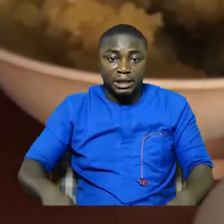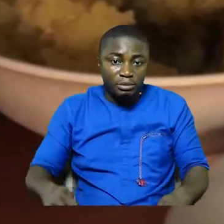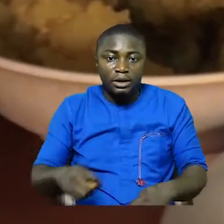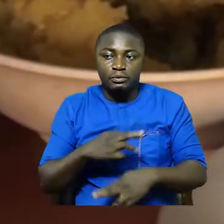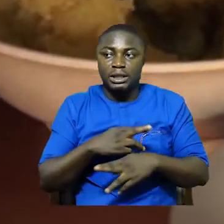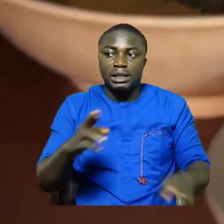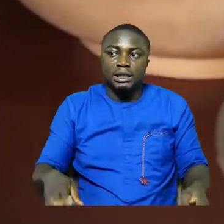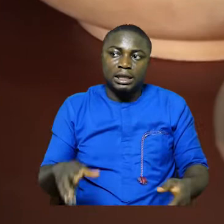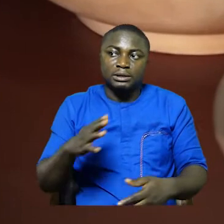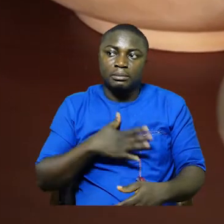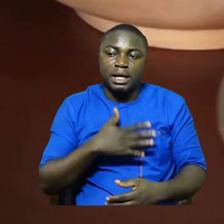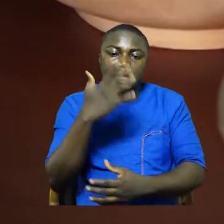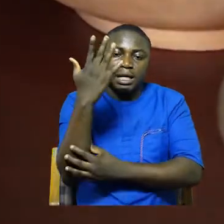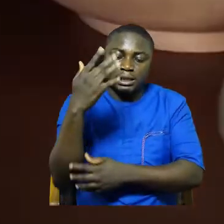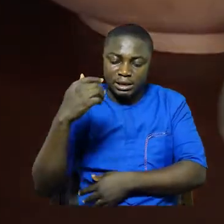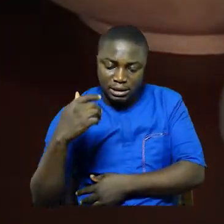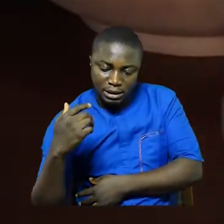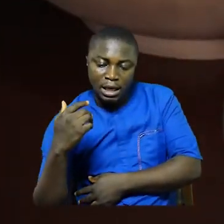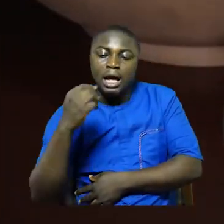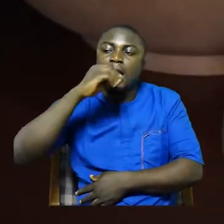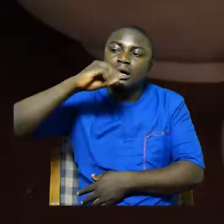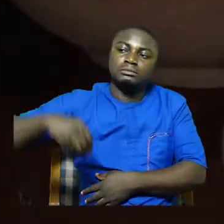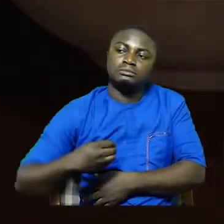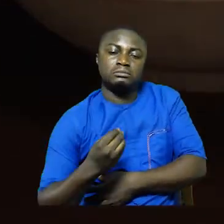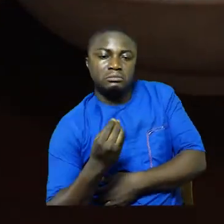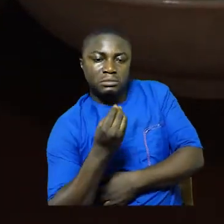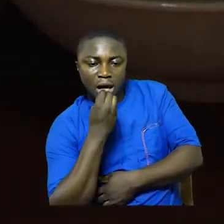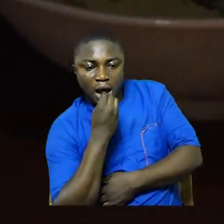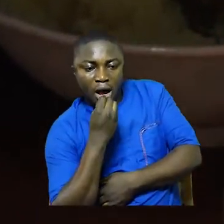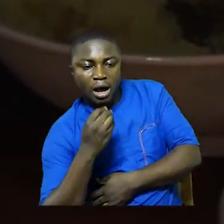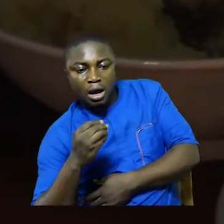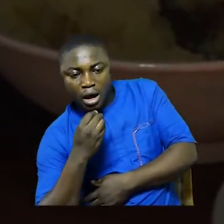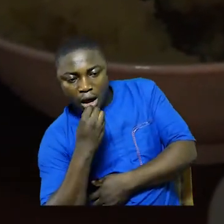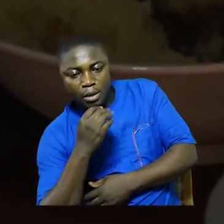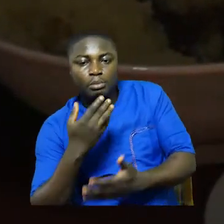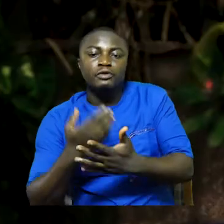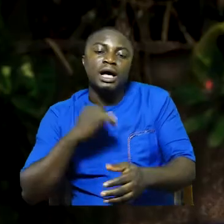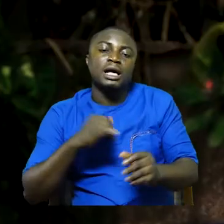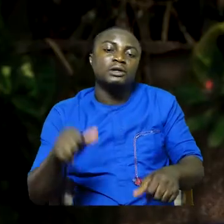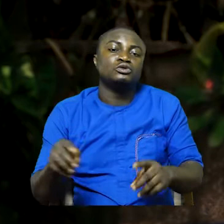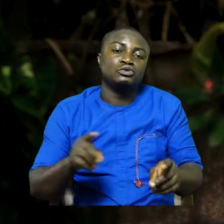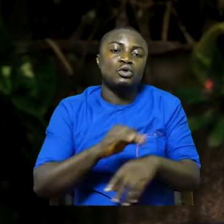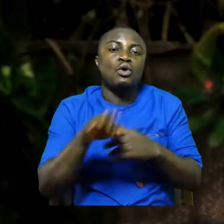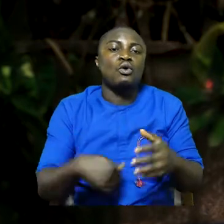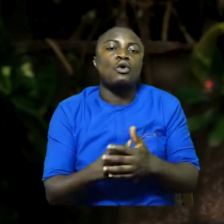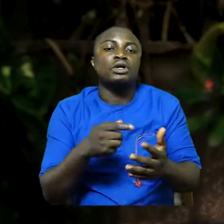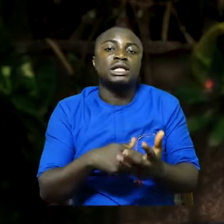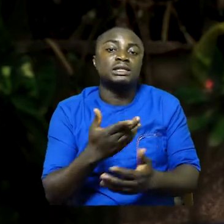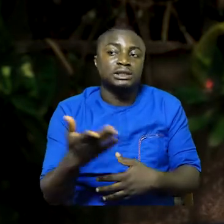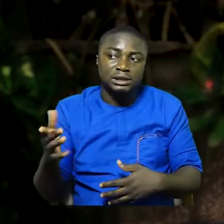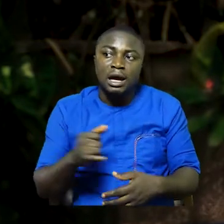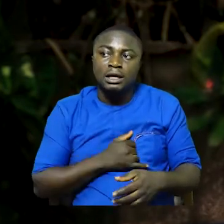I have a table that I'm able to relax my hand, good and fine. Otherwise, I just let it go. But before I could do all these